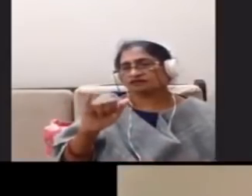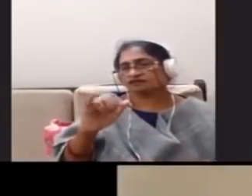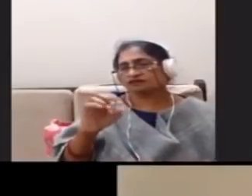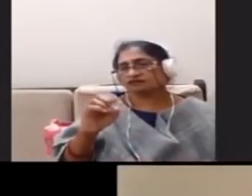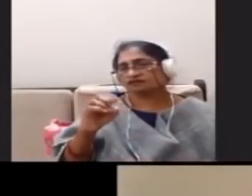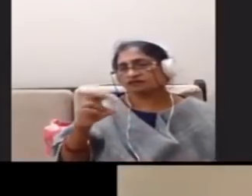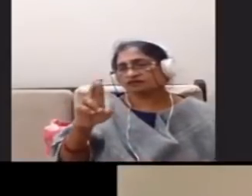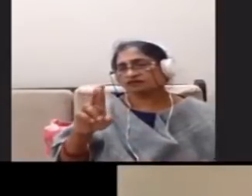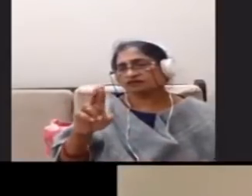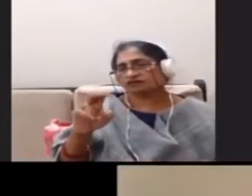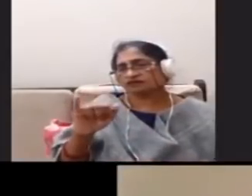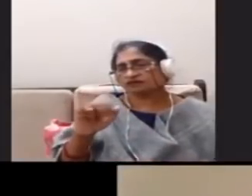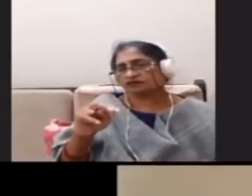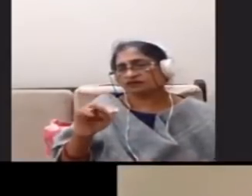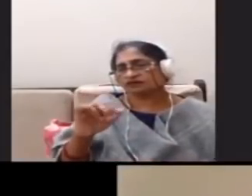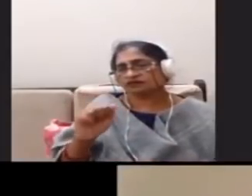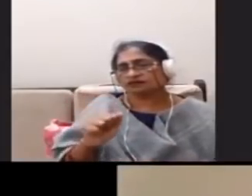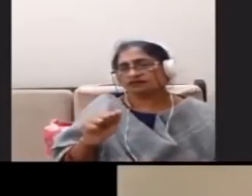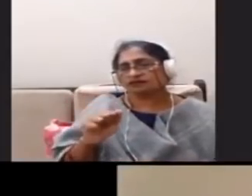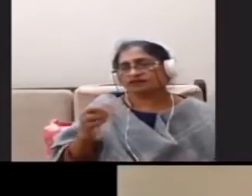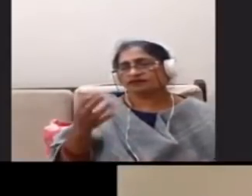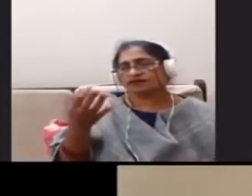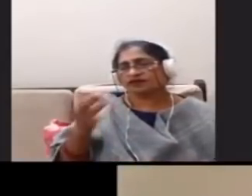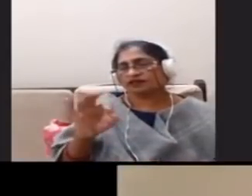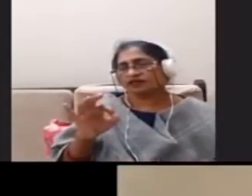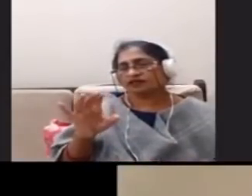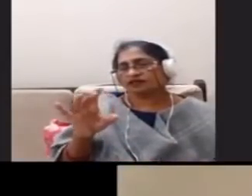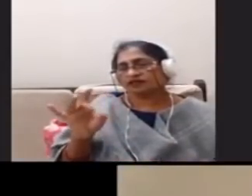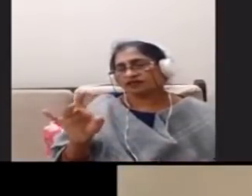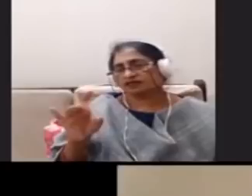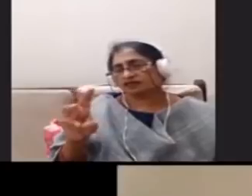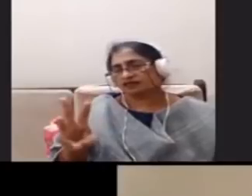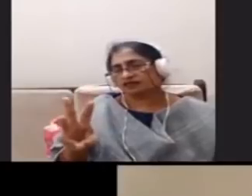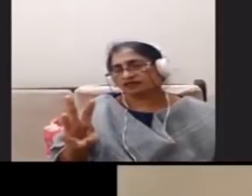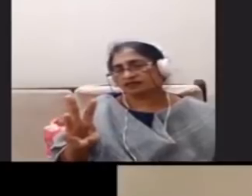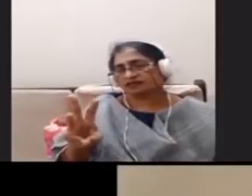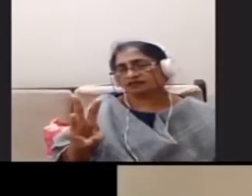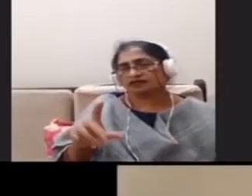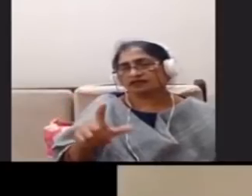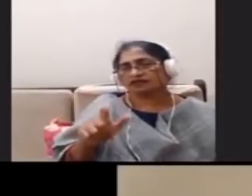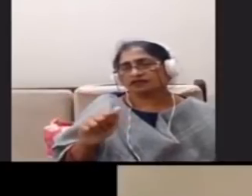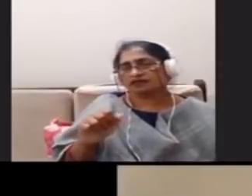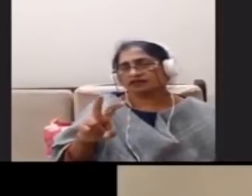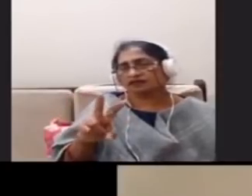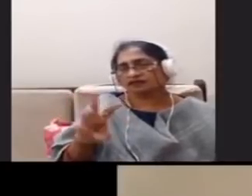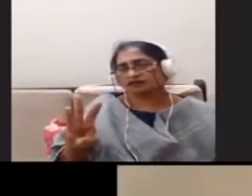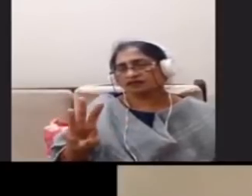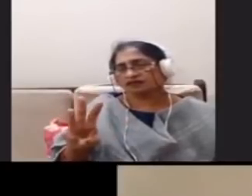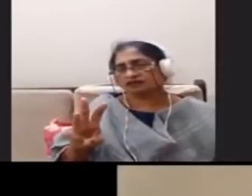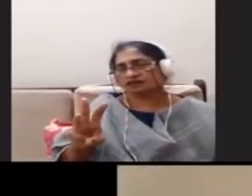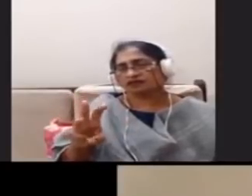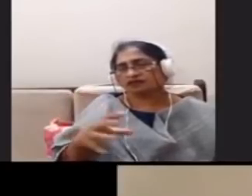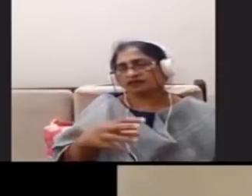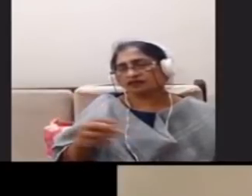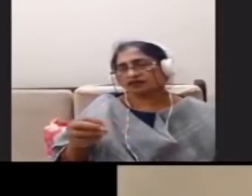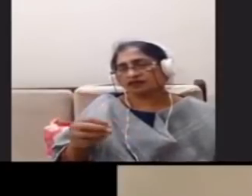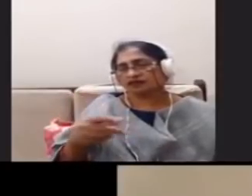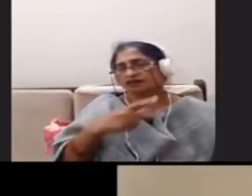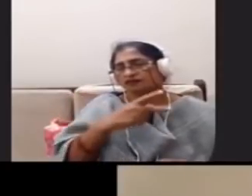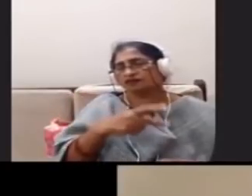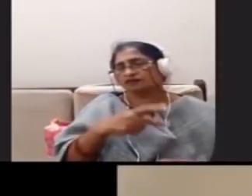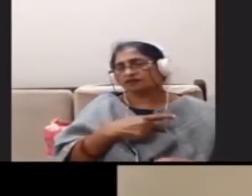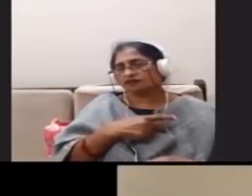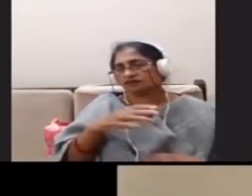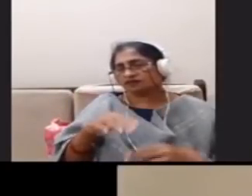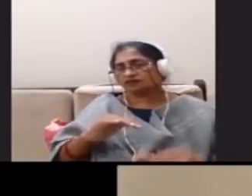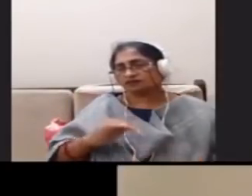and practicing attorney since 1983, Law Office of Anthony H. Trembley. And on a personal note, he's been born